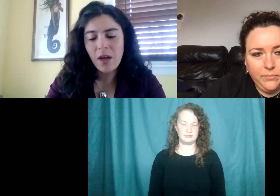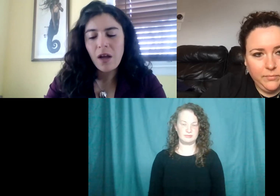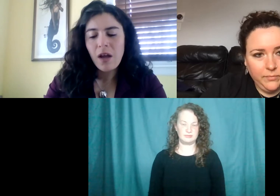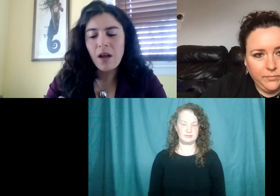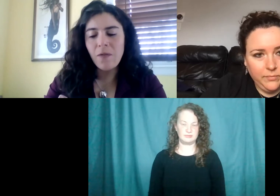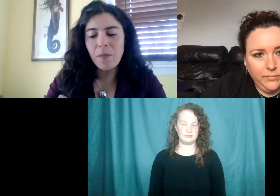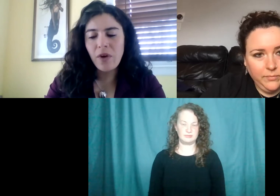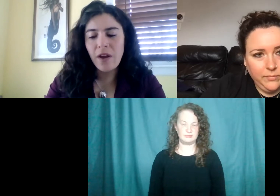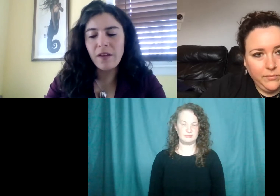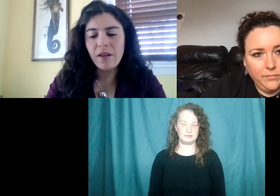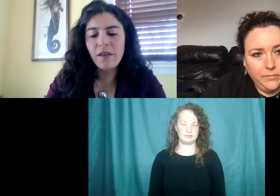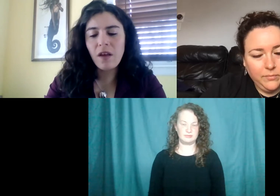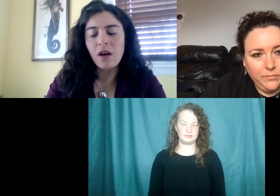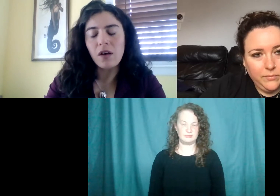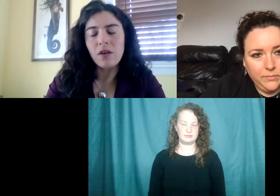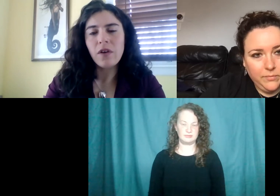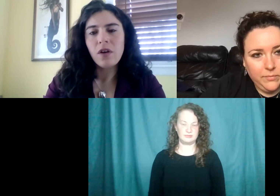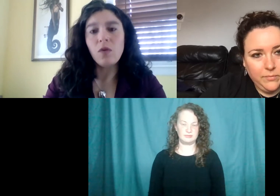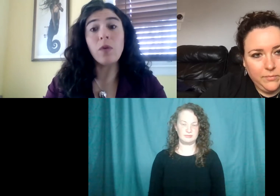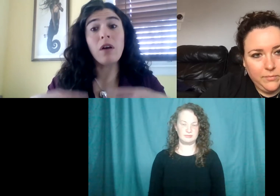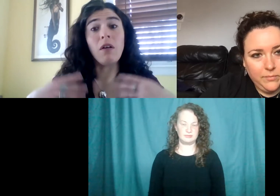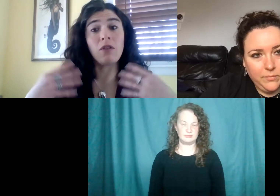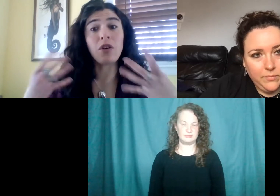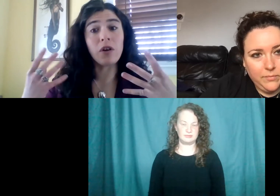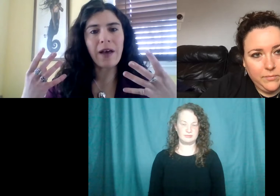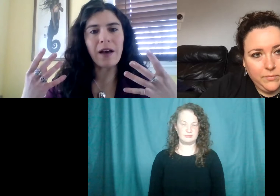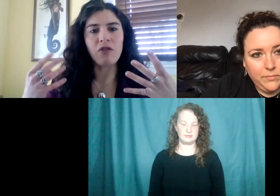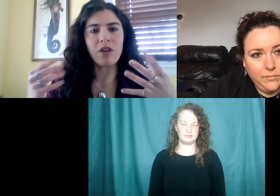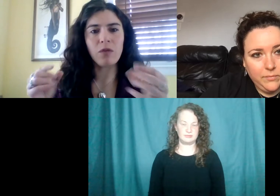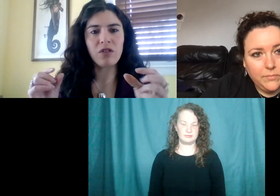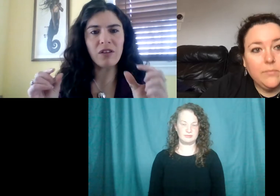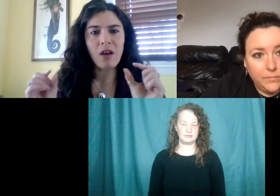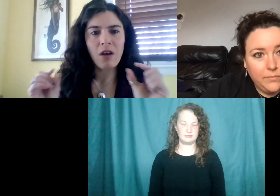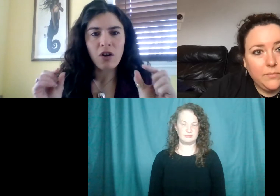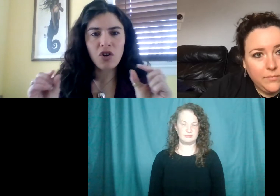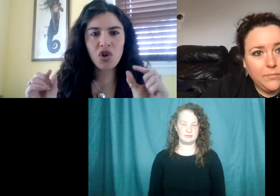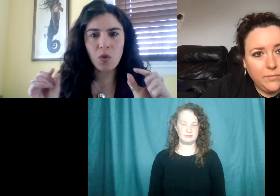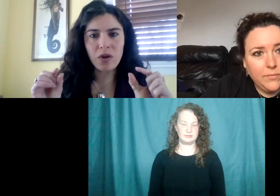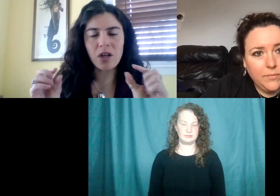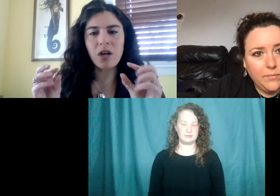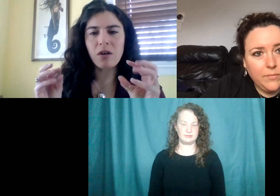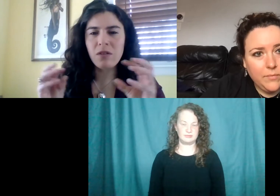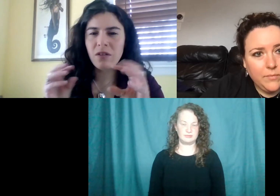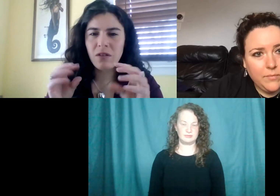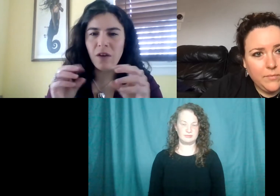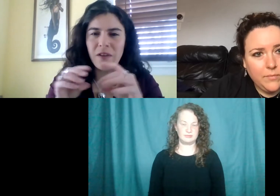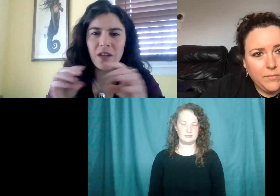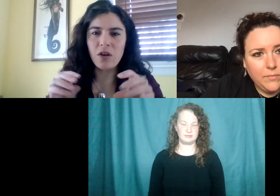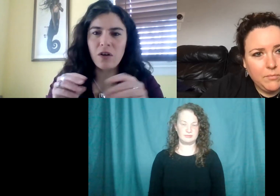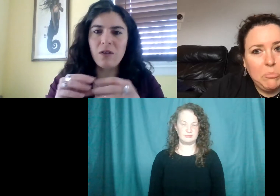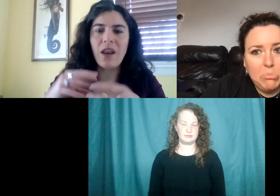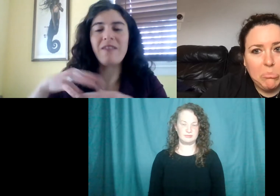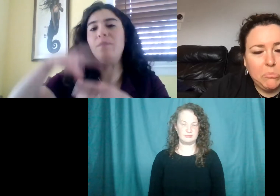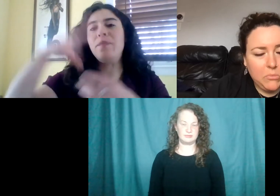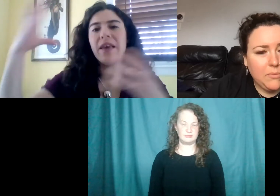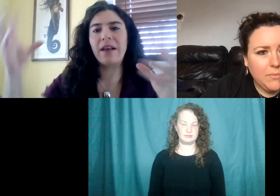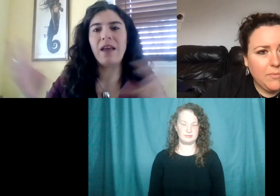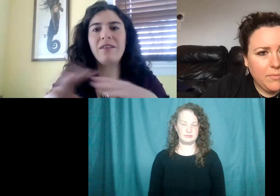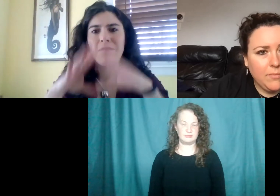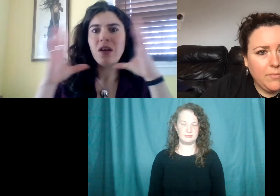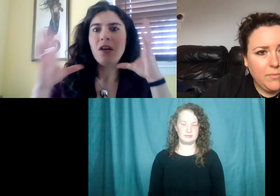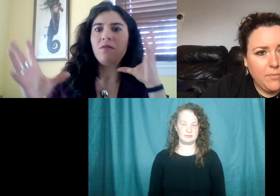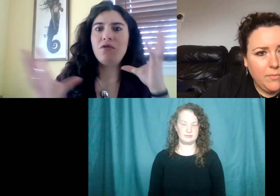climate and the presence of what we call turf algae, which is shorter, tuftier, less